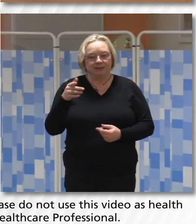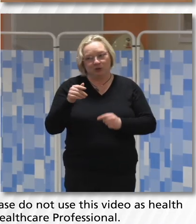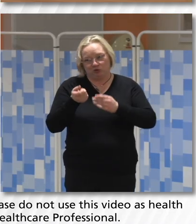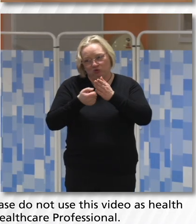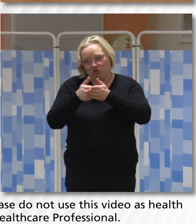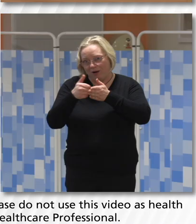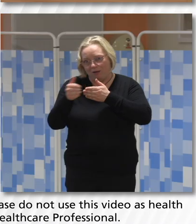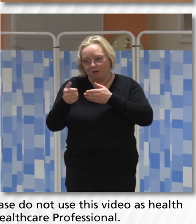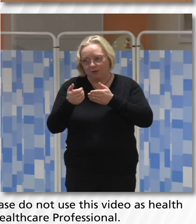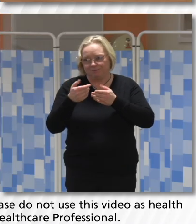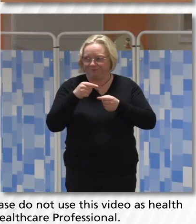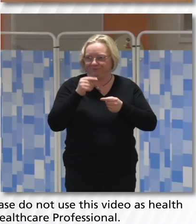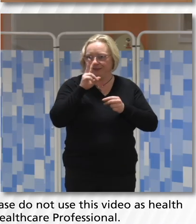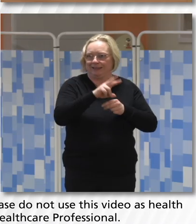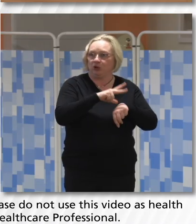often across a year.